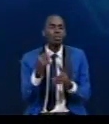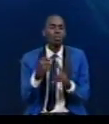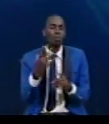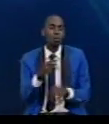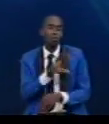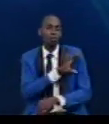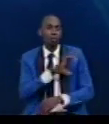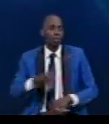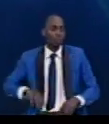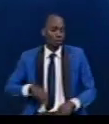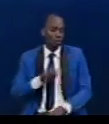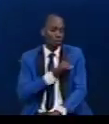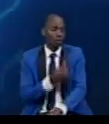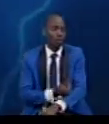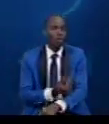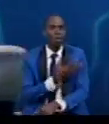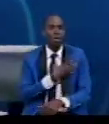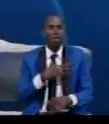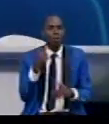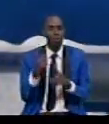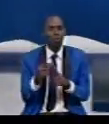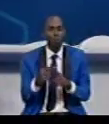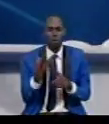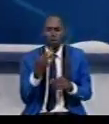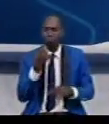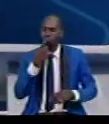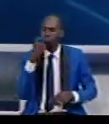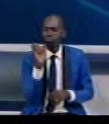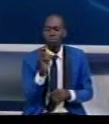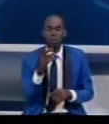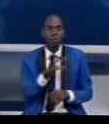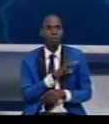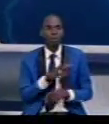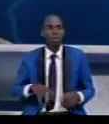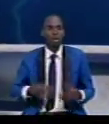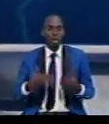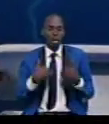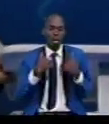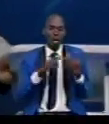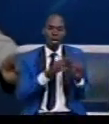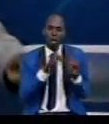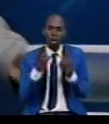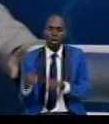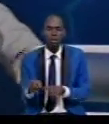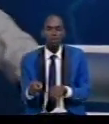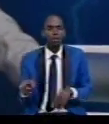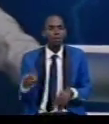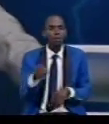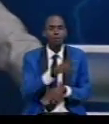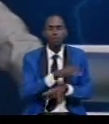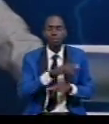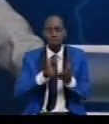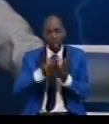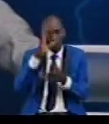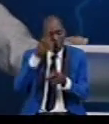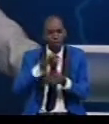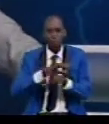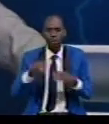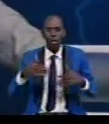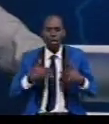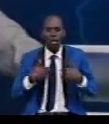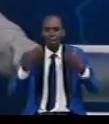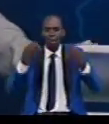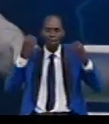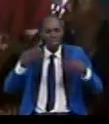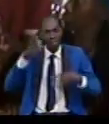the word of the decree of Christ had come. He didn't have the legion anymore. They were